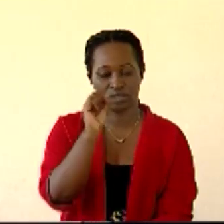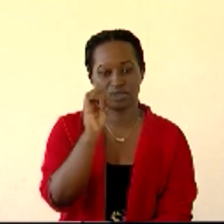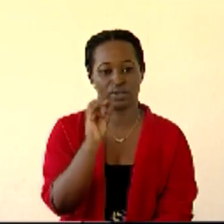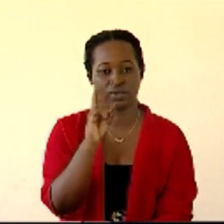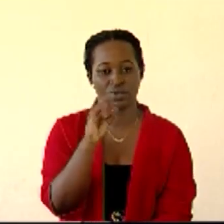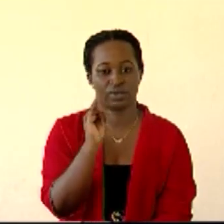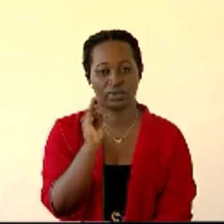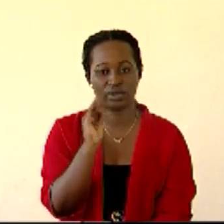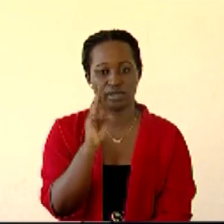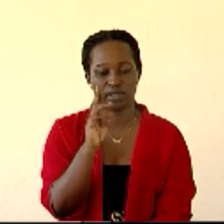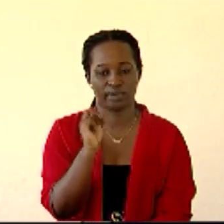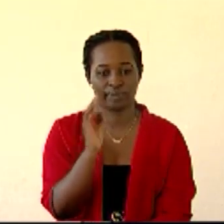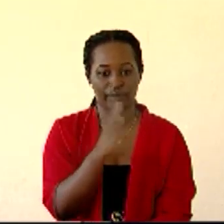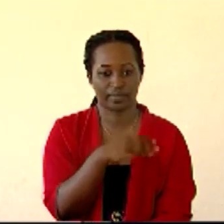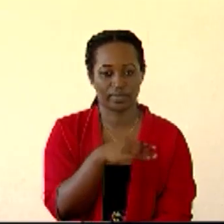with aqueous sodium